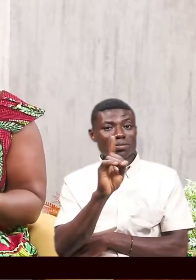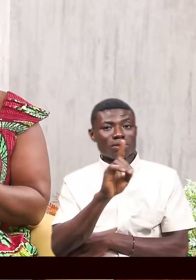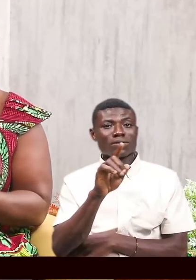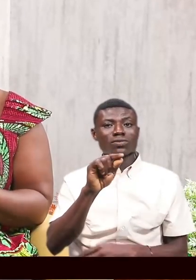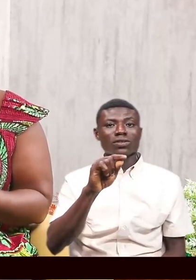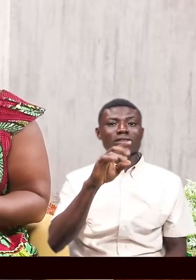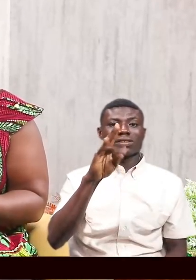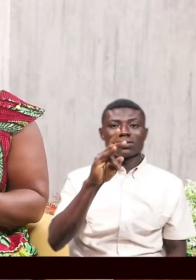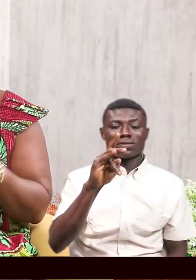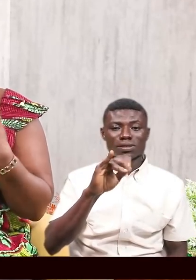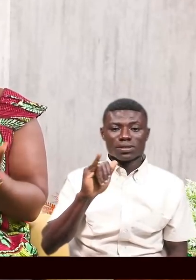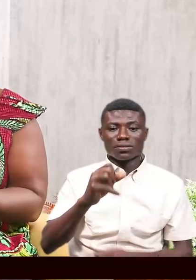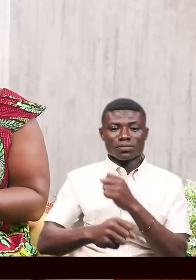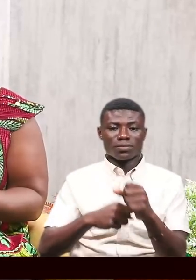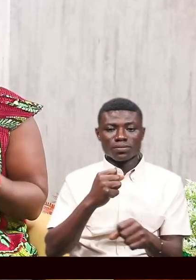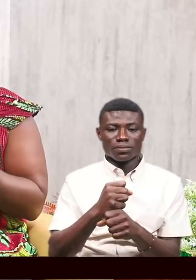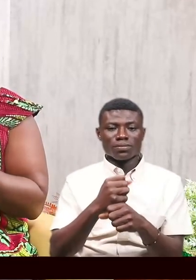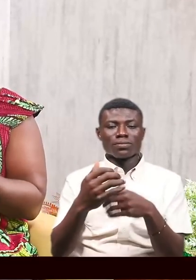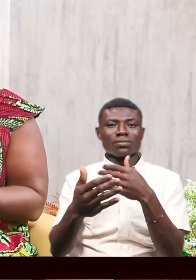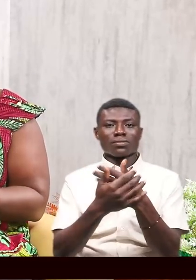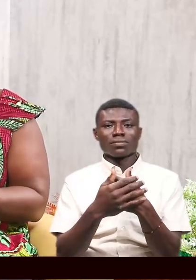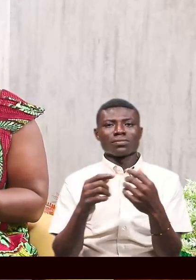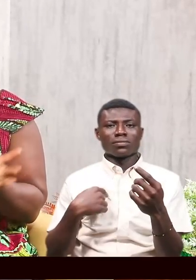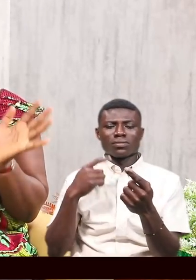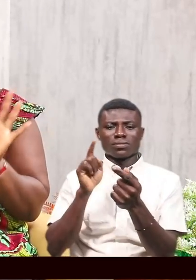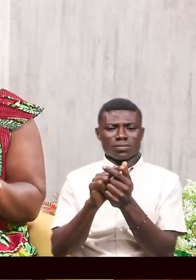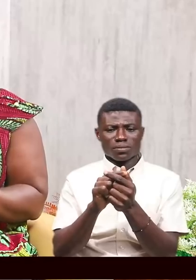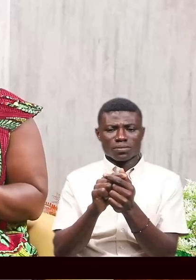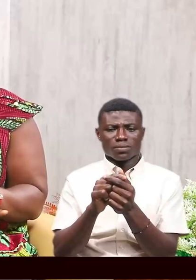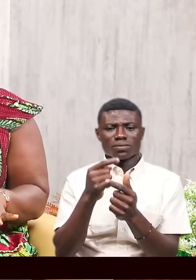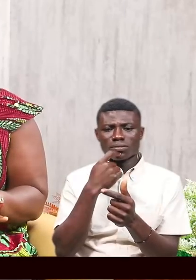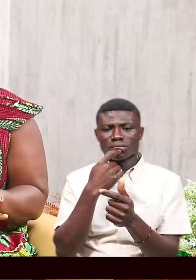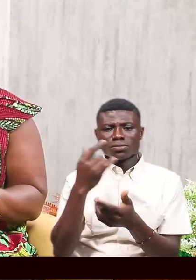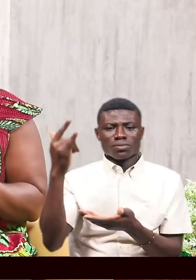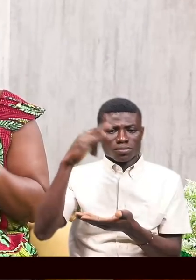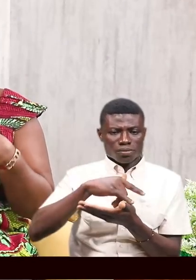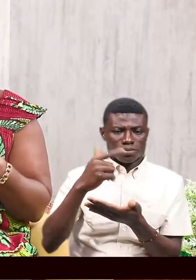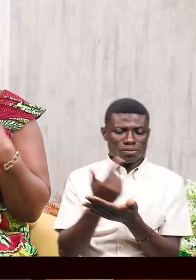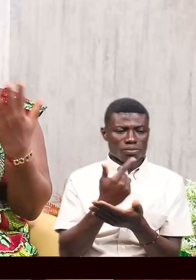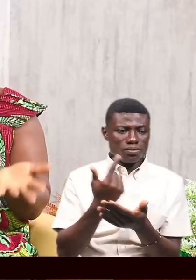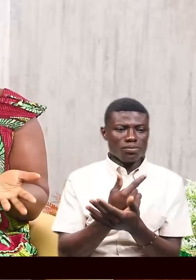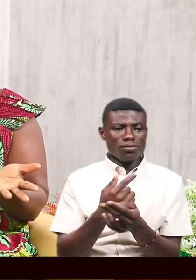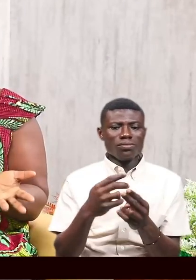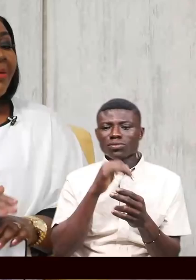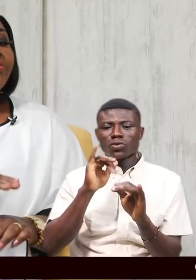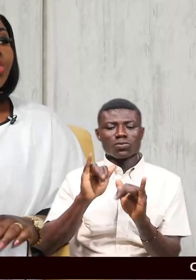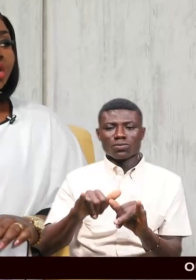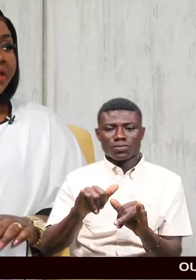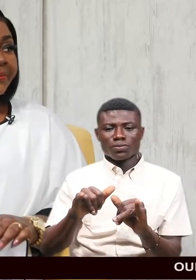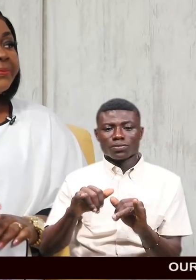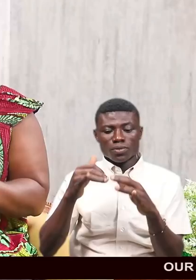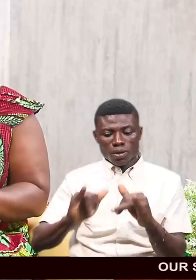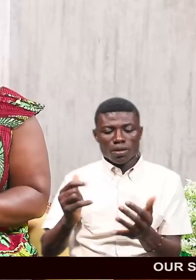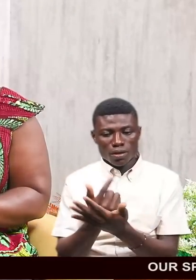December 2017 that same year no. O call back. Mimi share no. No se waba gana. On peso be kubi. Waba for